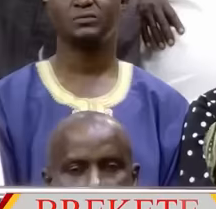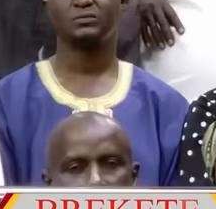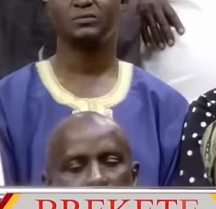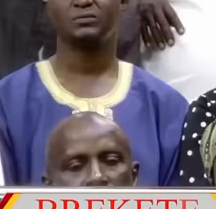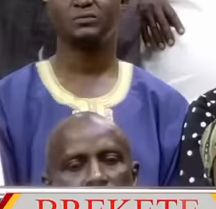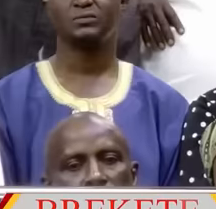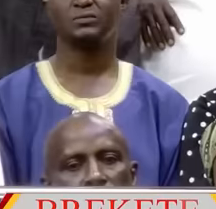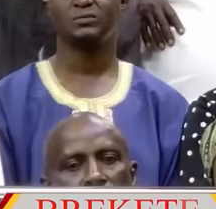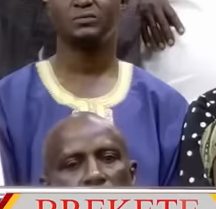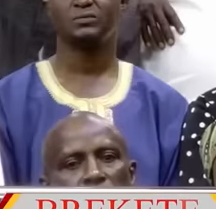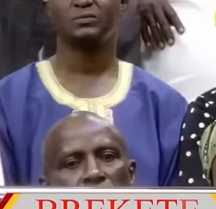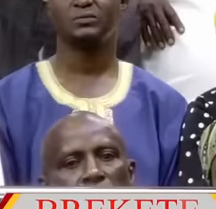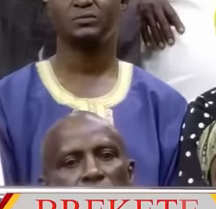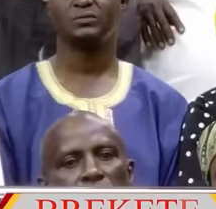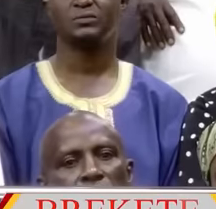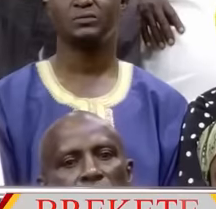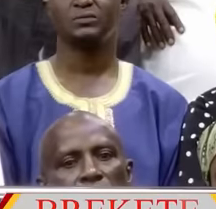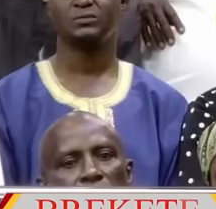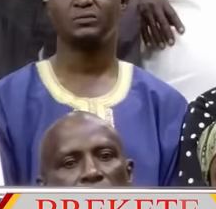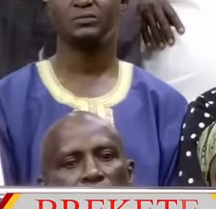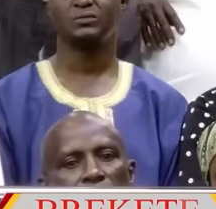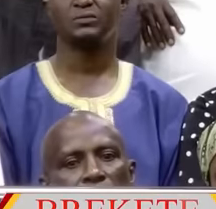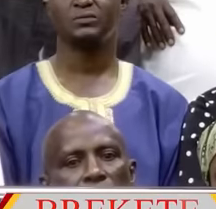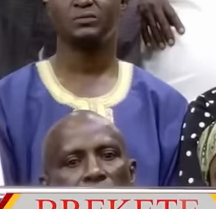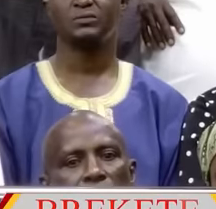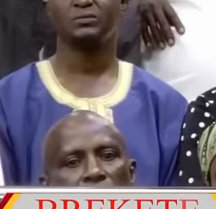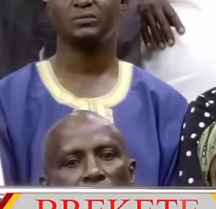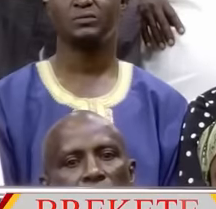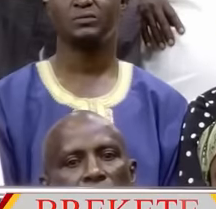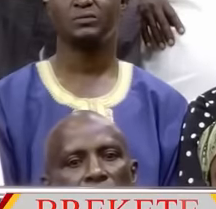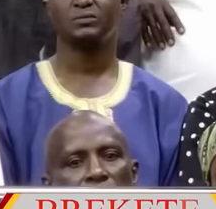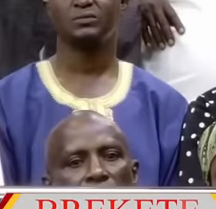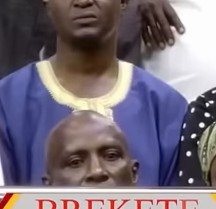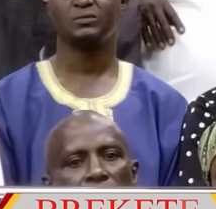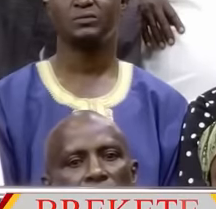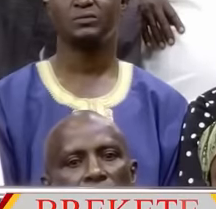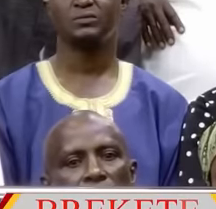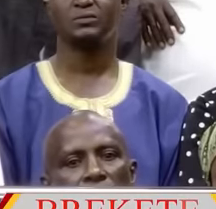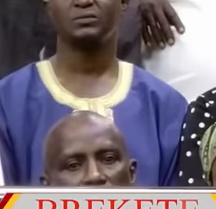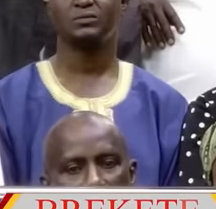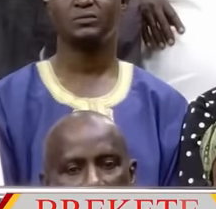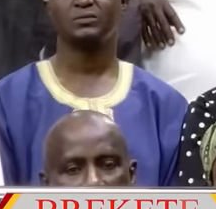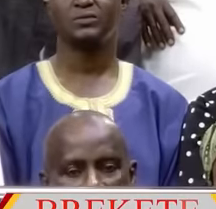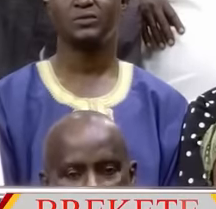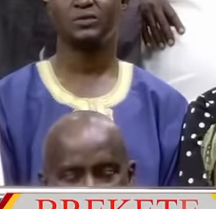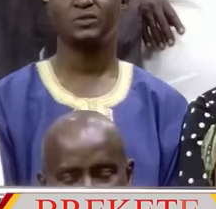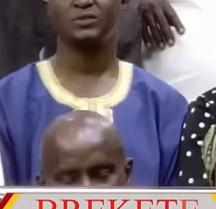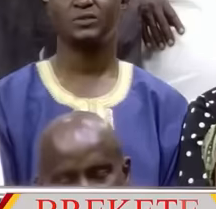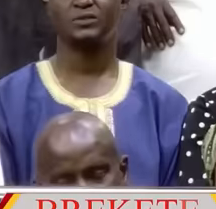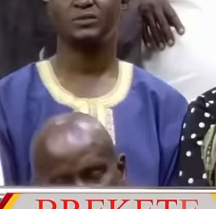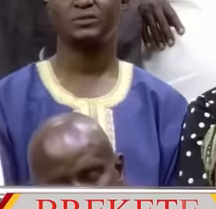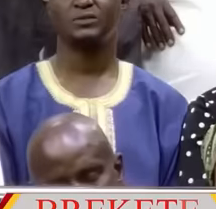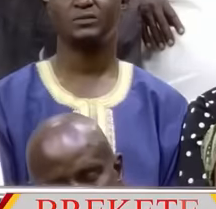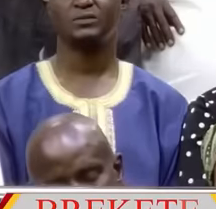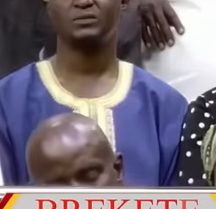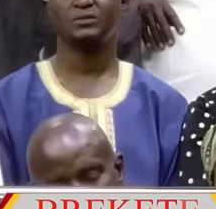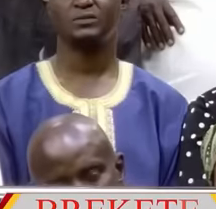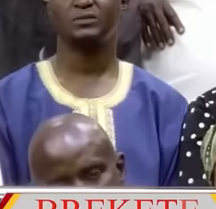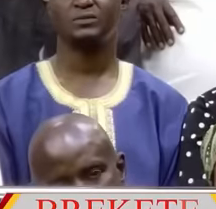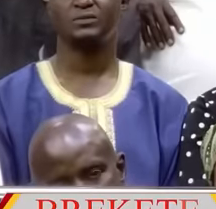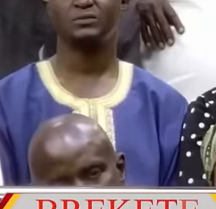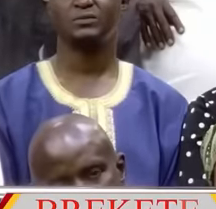Okay, this is Olaleko calling from Birmingham. Good morning, sir. Good morning, house. Good morning, everybody. Good morning, sir.